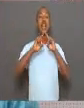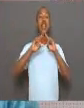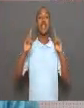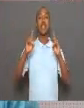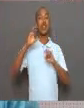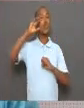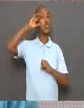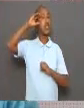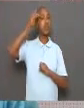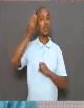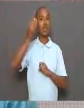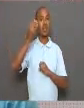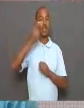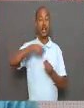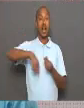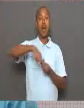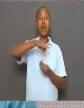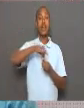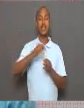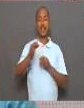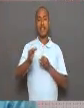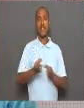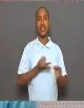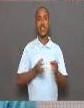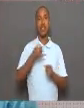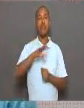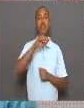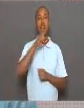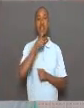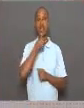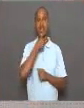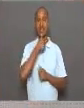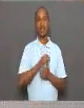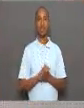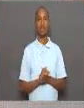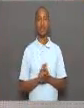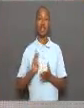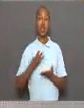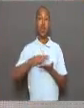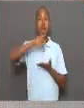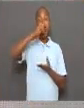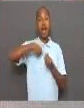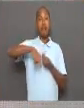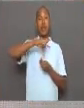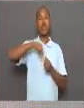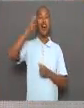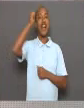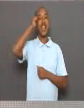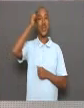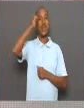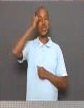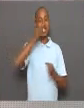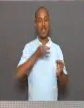different concepts surrounding the definition of acids. We learned about the